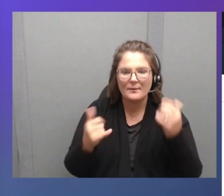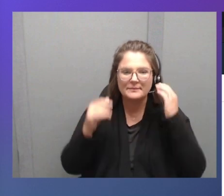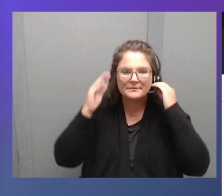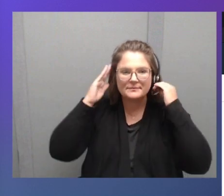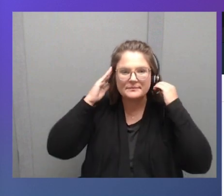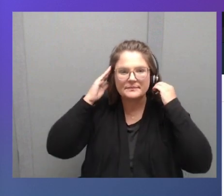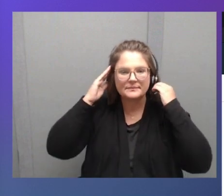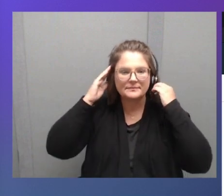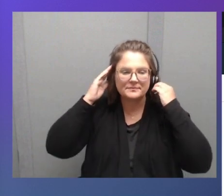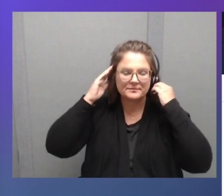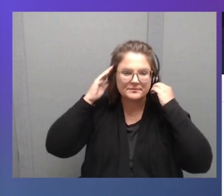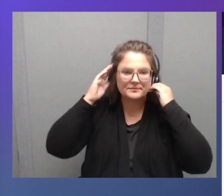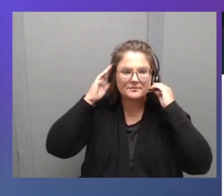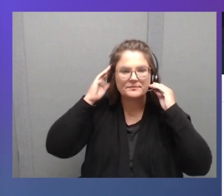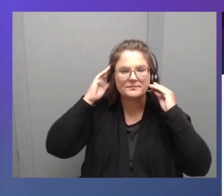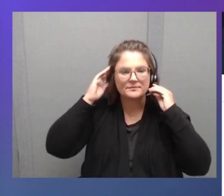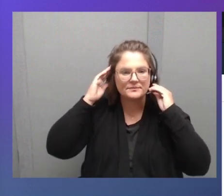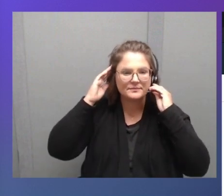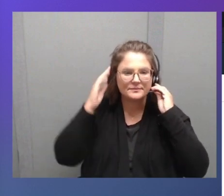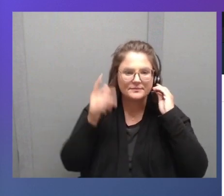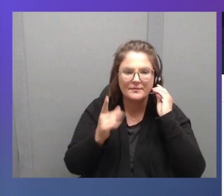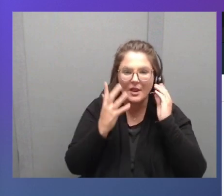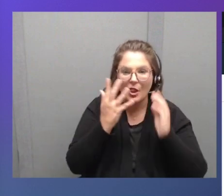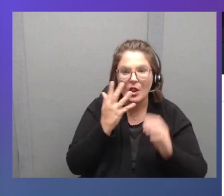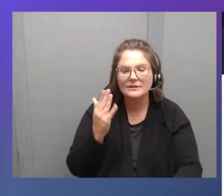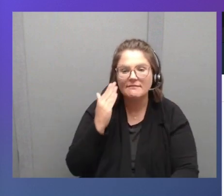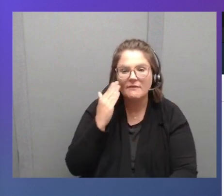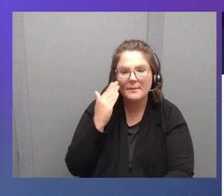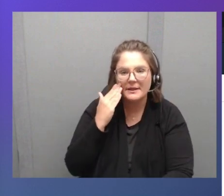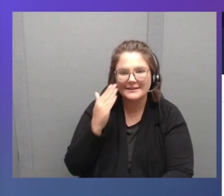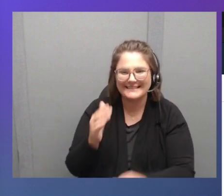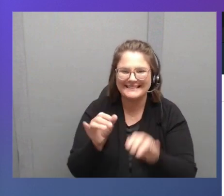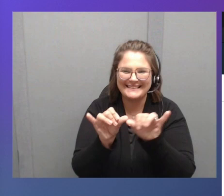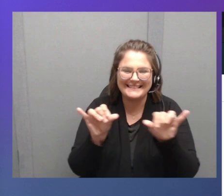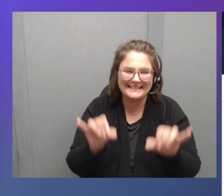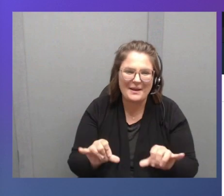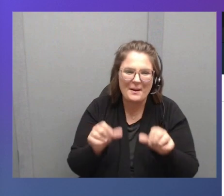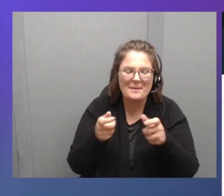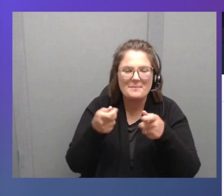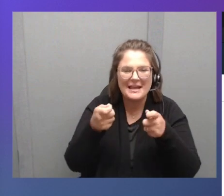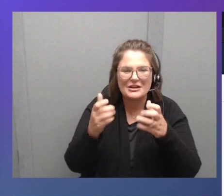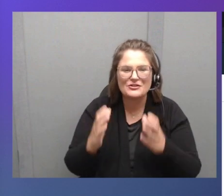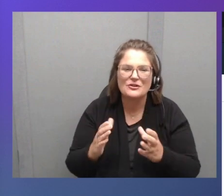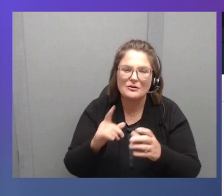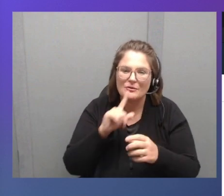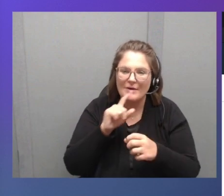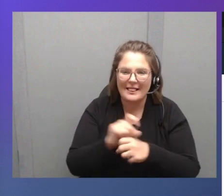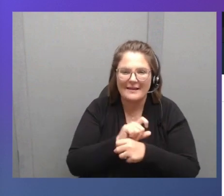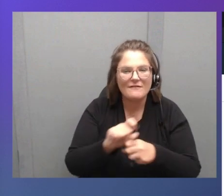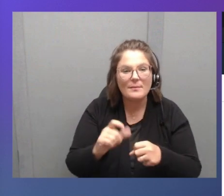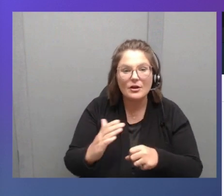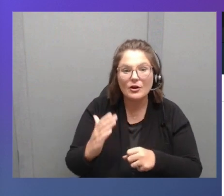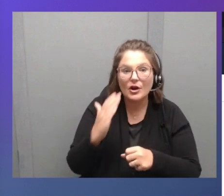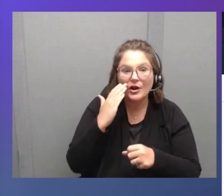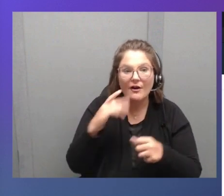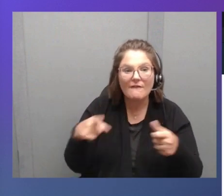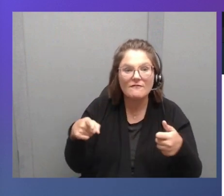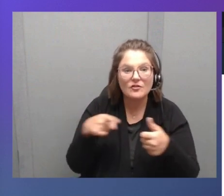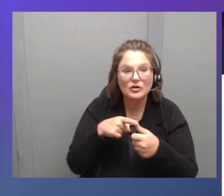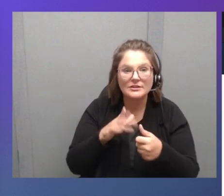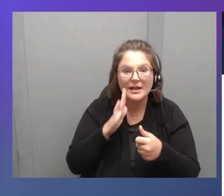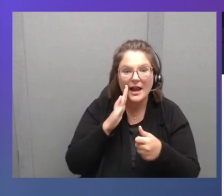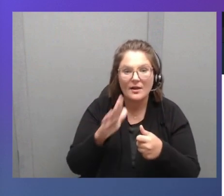Fantastic. Cool. All right. This looks familiar. Oh, yeah. So Systems Manager, very familiar. I'm first actually going to head over